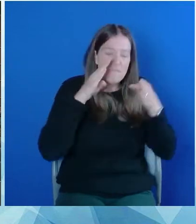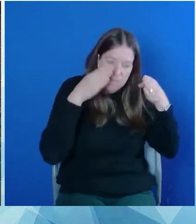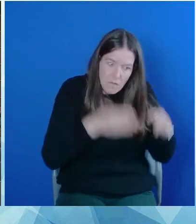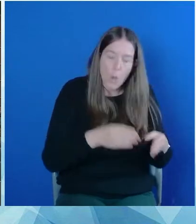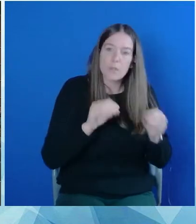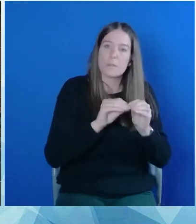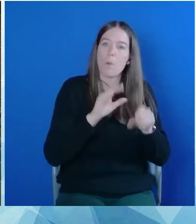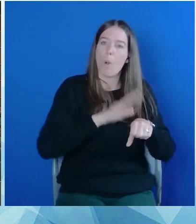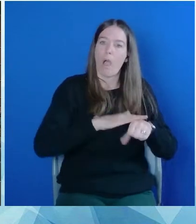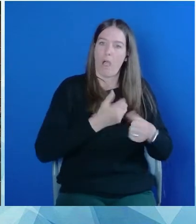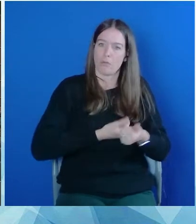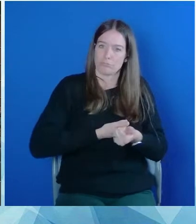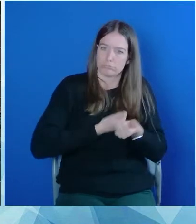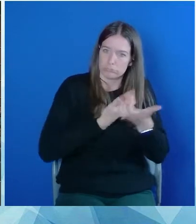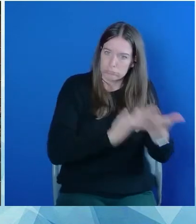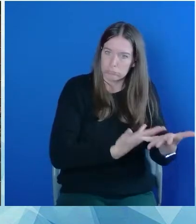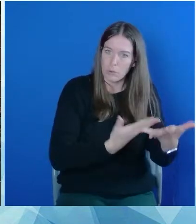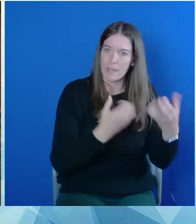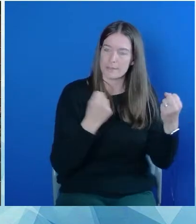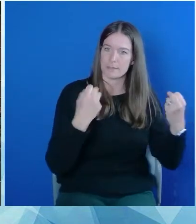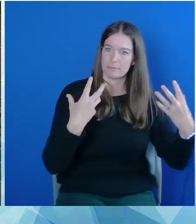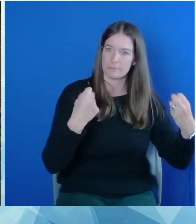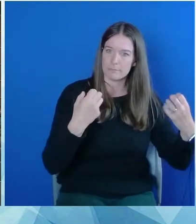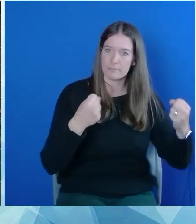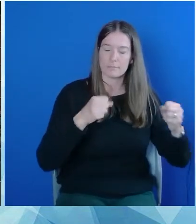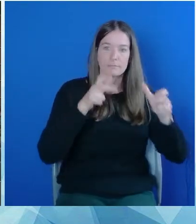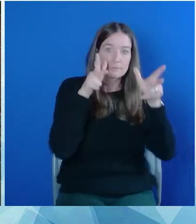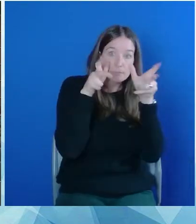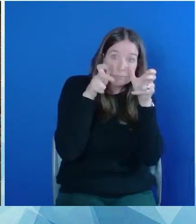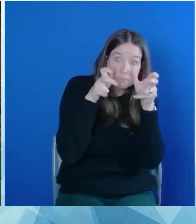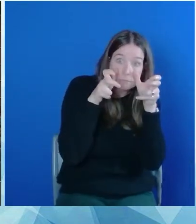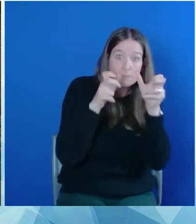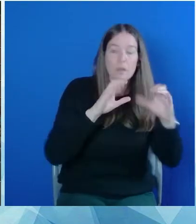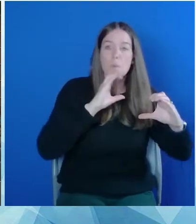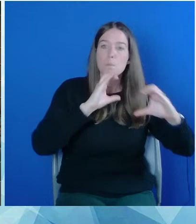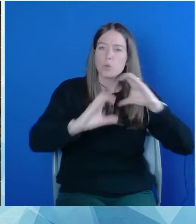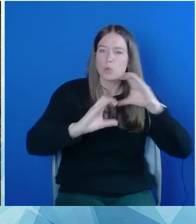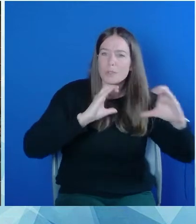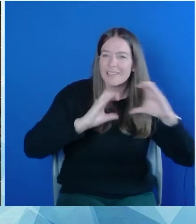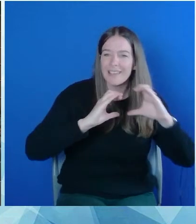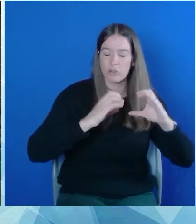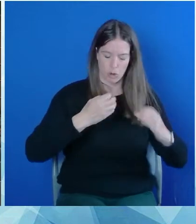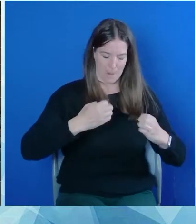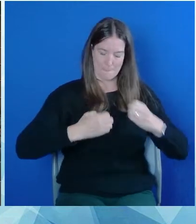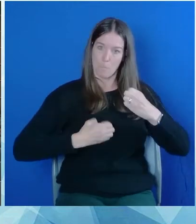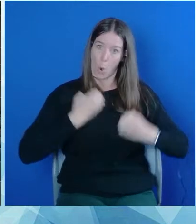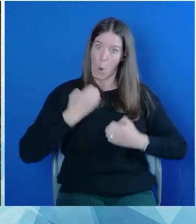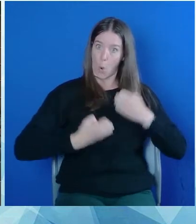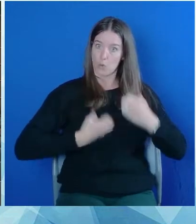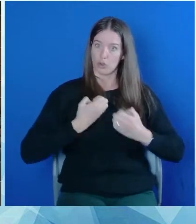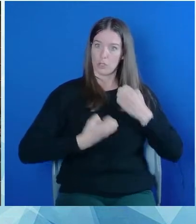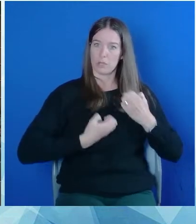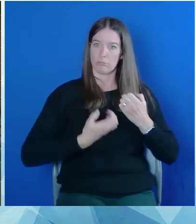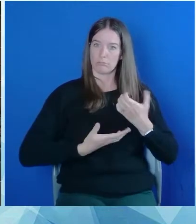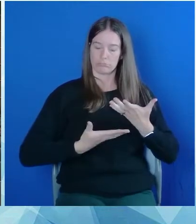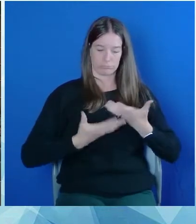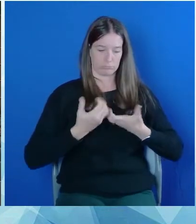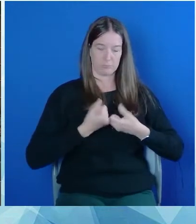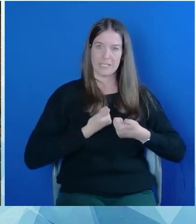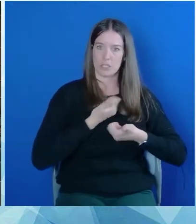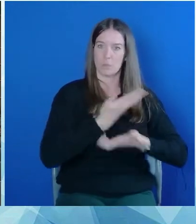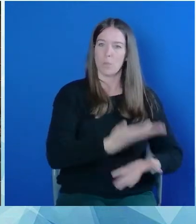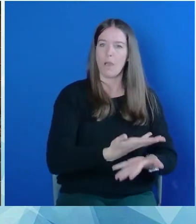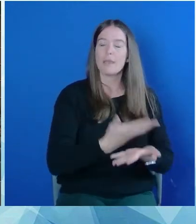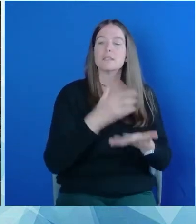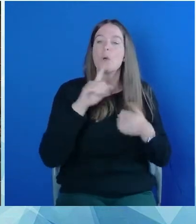and receptive language ability, communication ability, expressing emotions. Once they are able to communicate in all of those